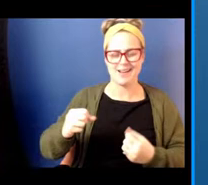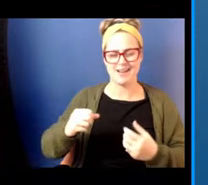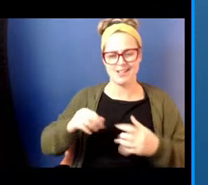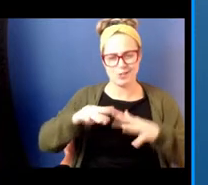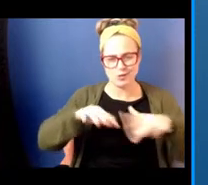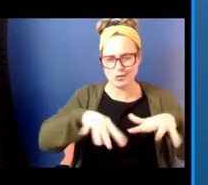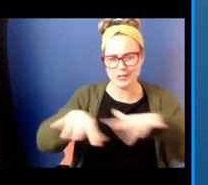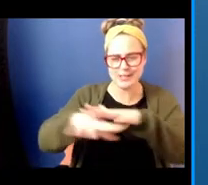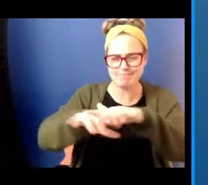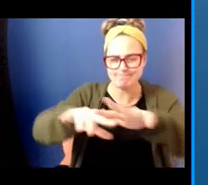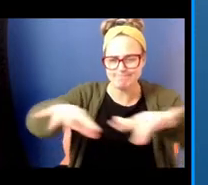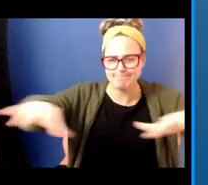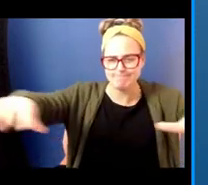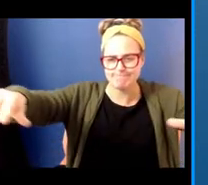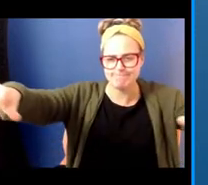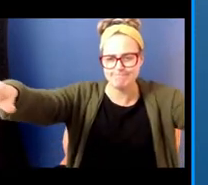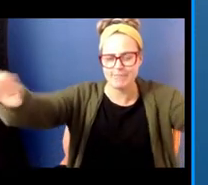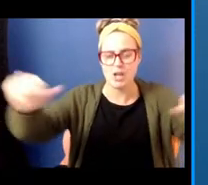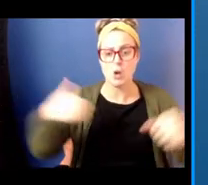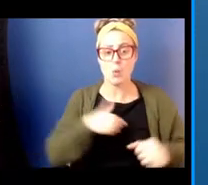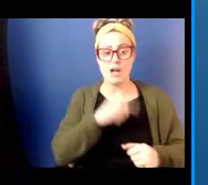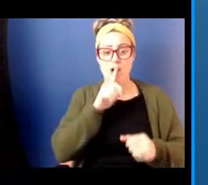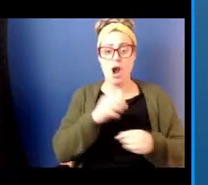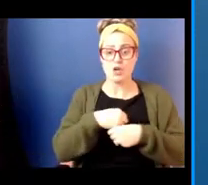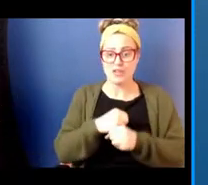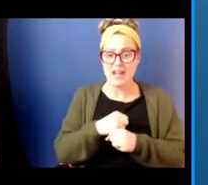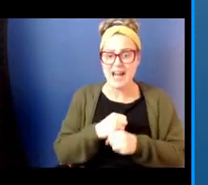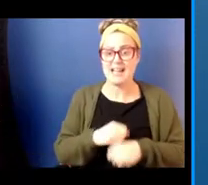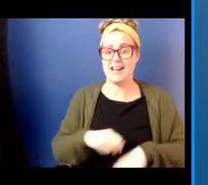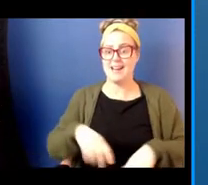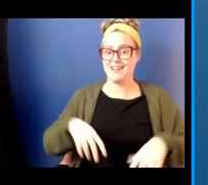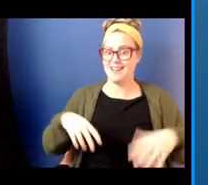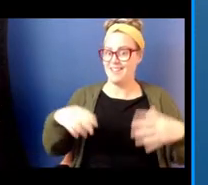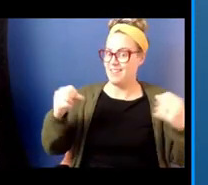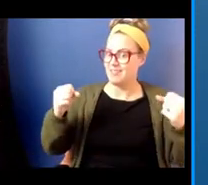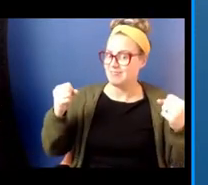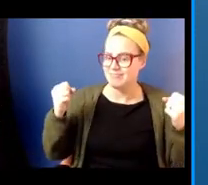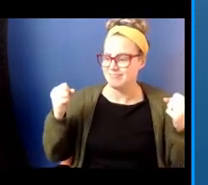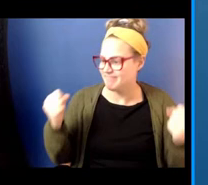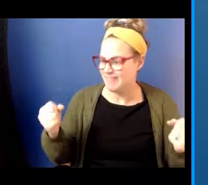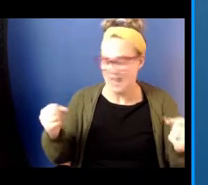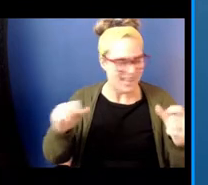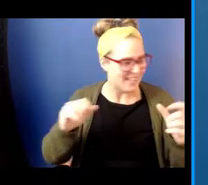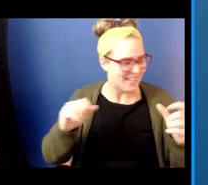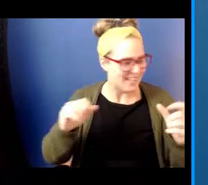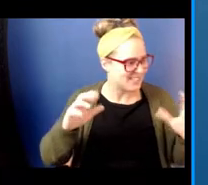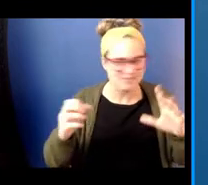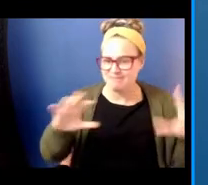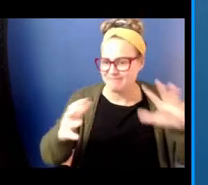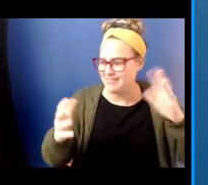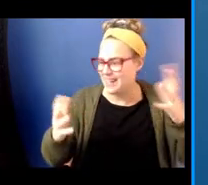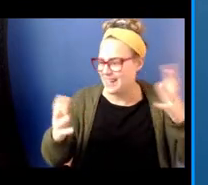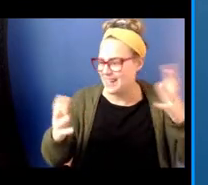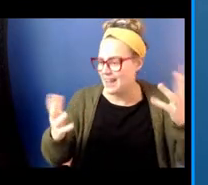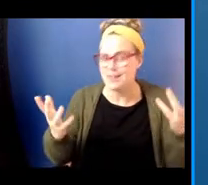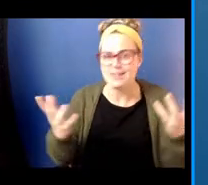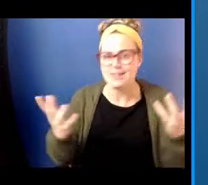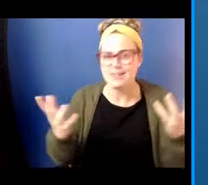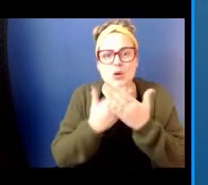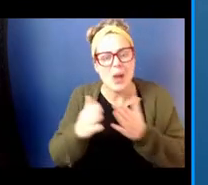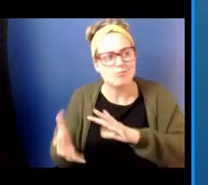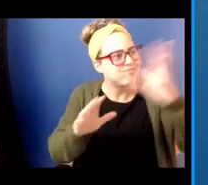folks it won't hurt us it's only going to help make the American story real for all Americans